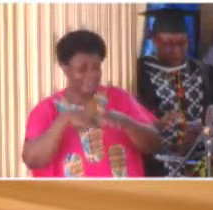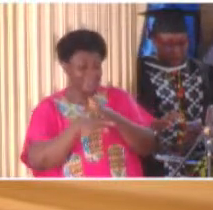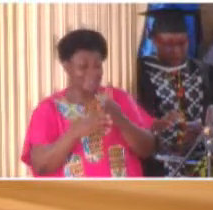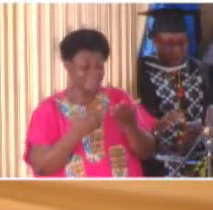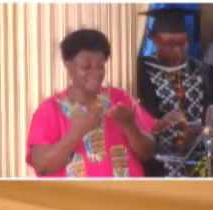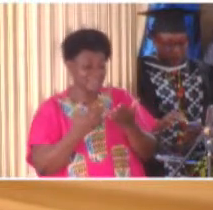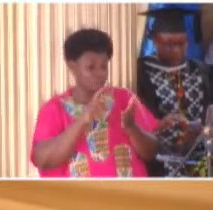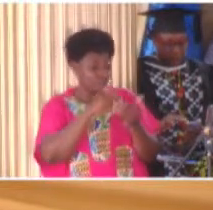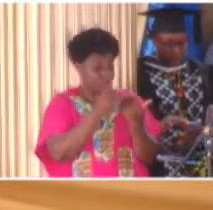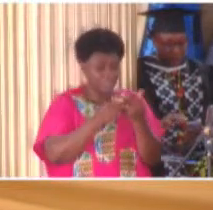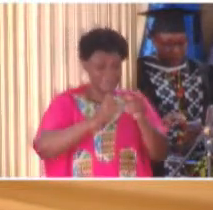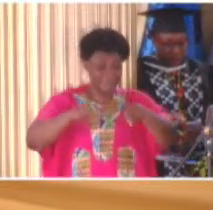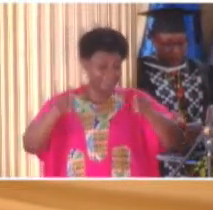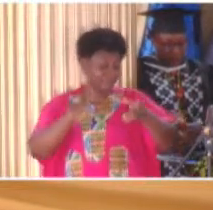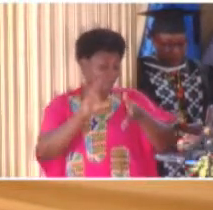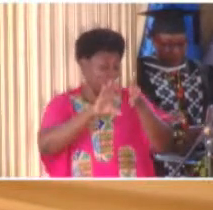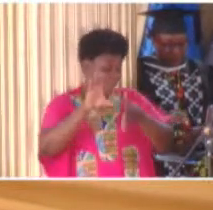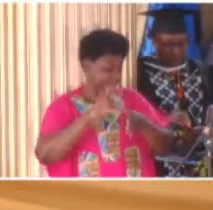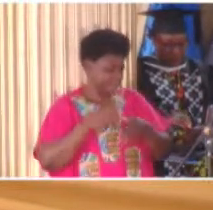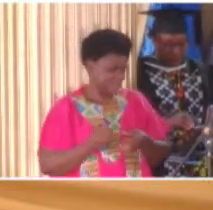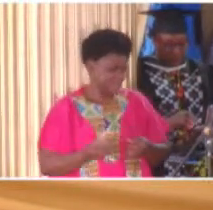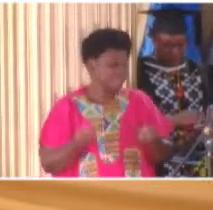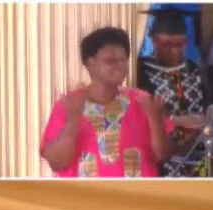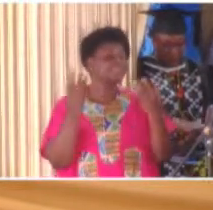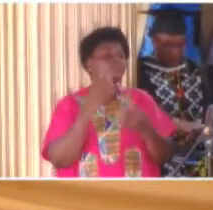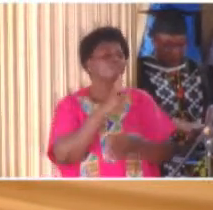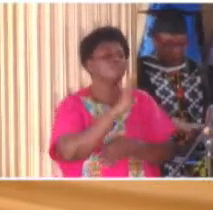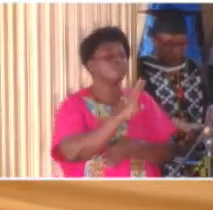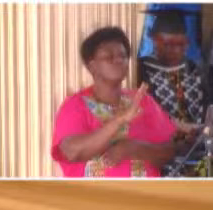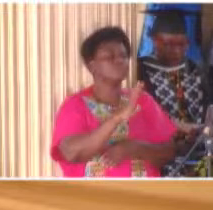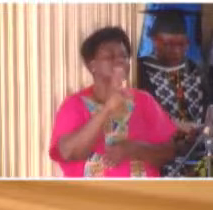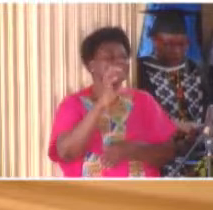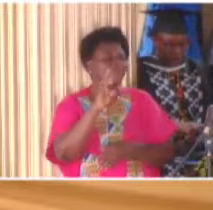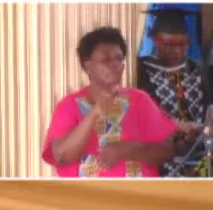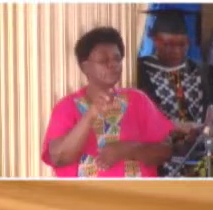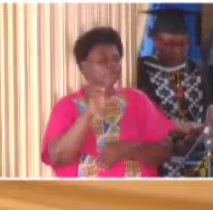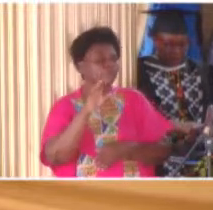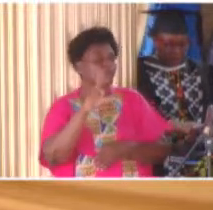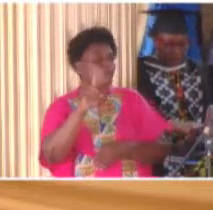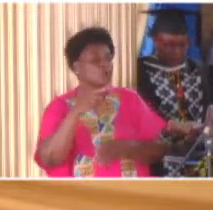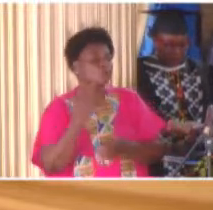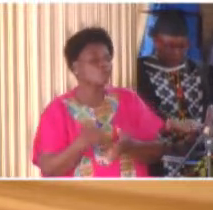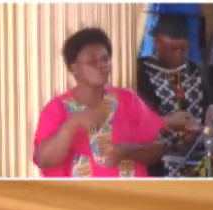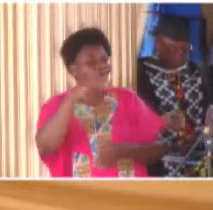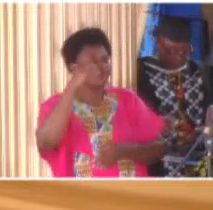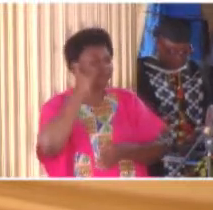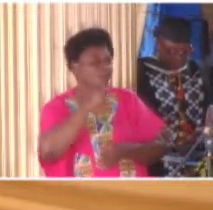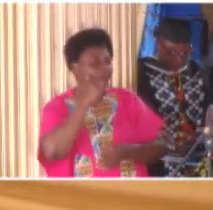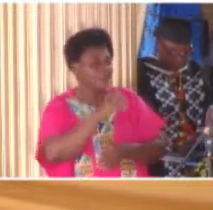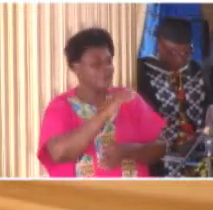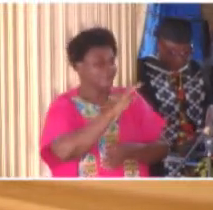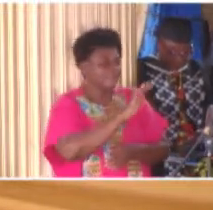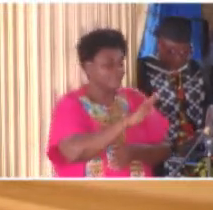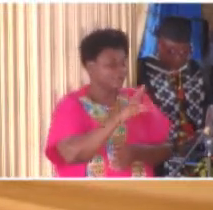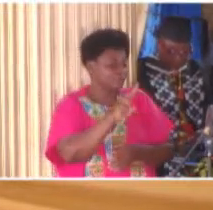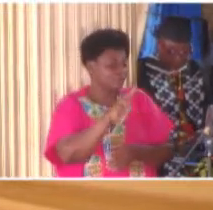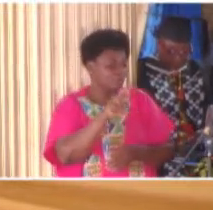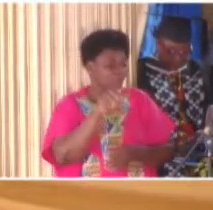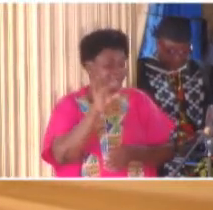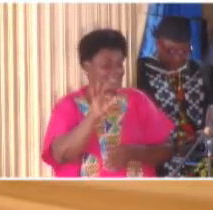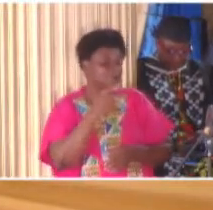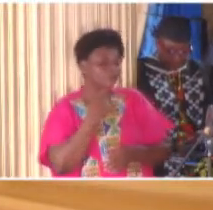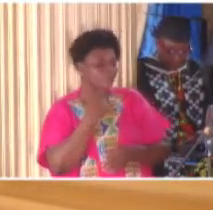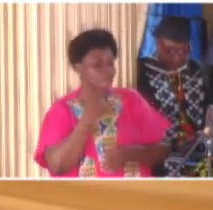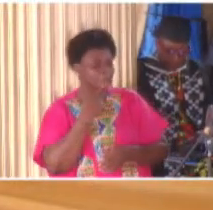in the various colleges, made up of 47.51% females and 52.49%